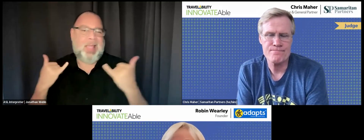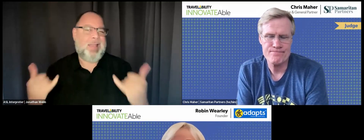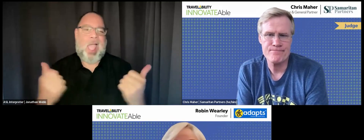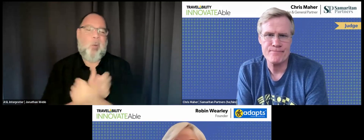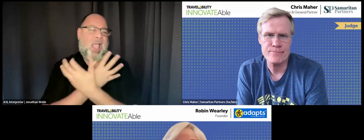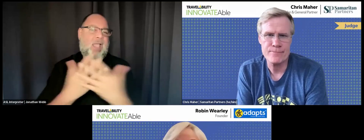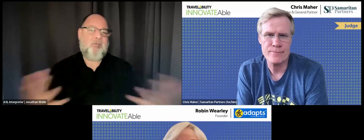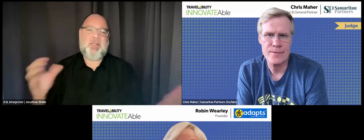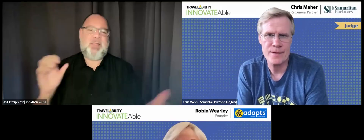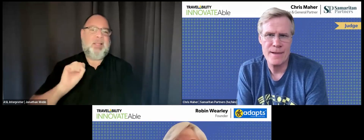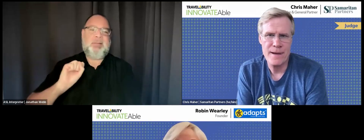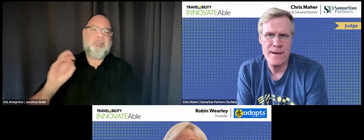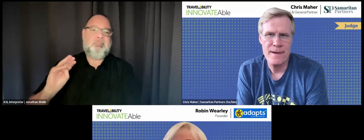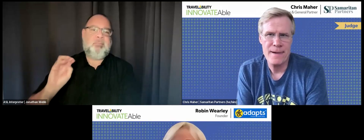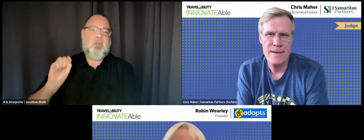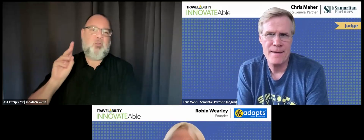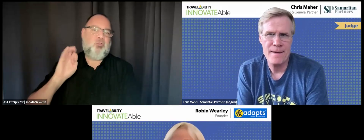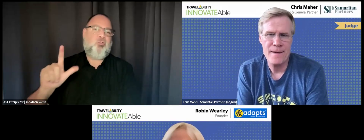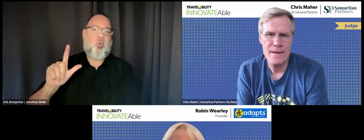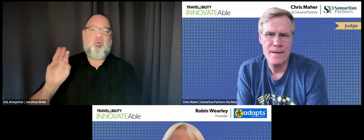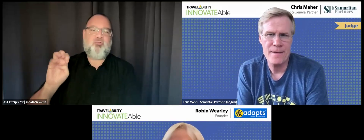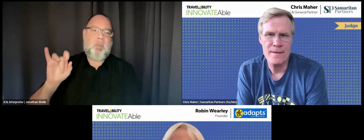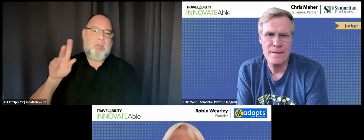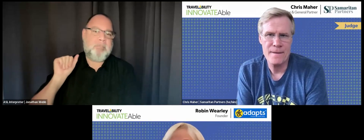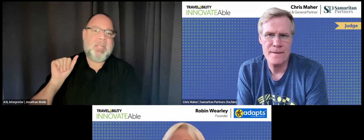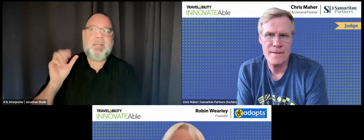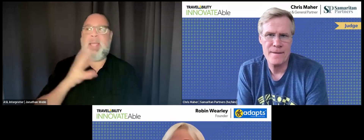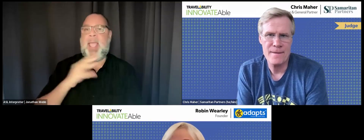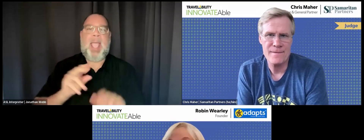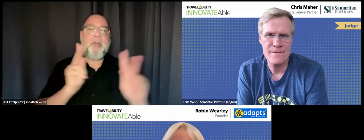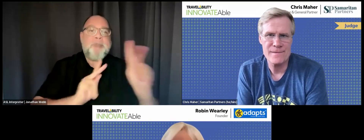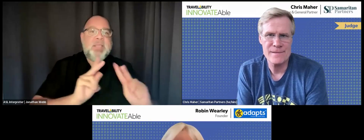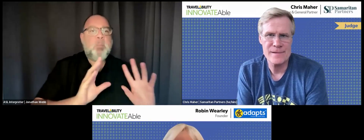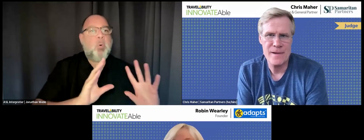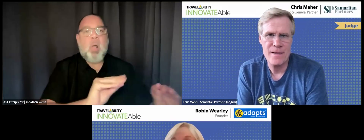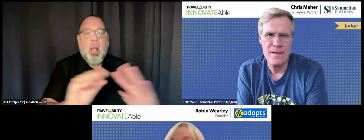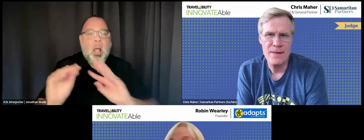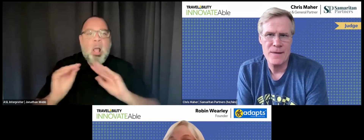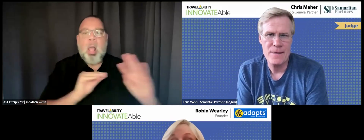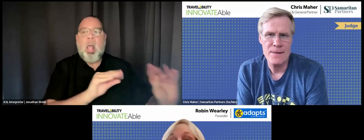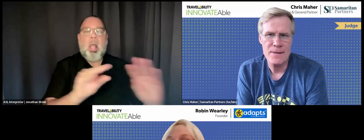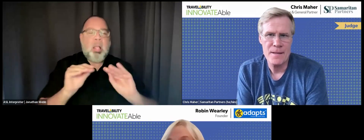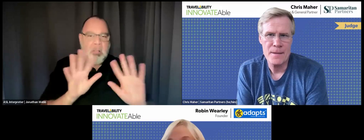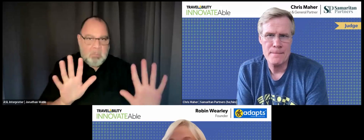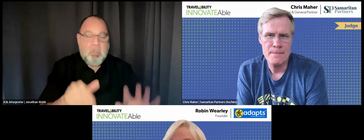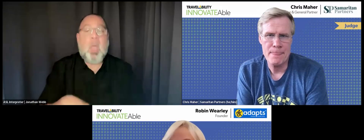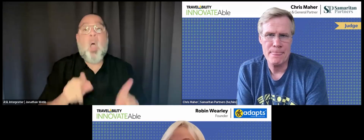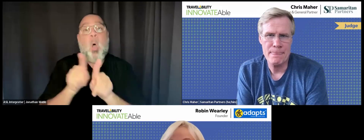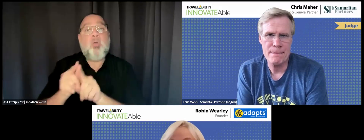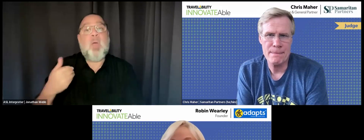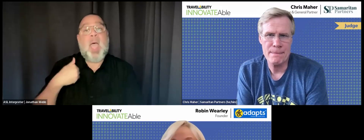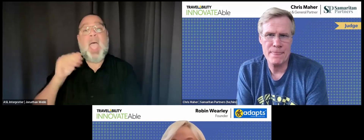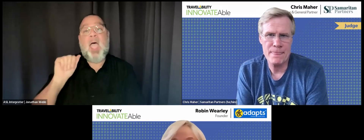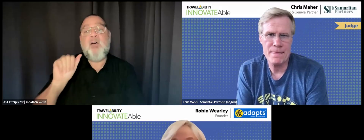social media marketing and word of mouth. And so we also have an affiliate marketing